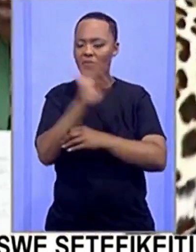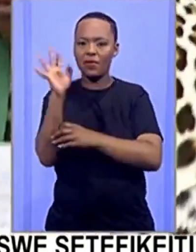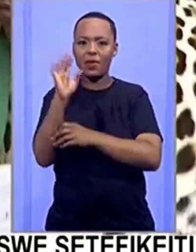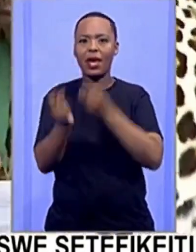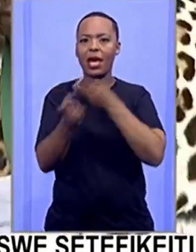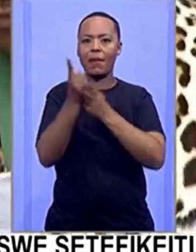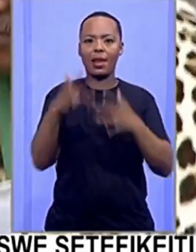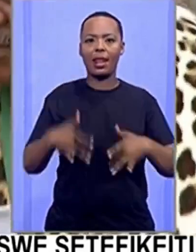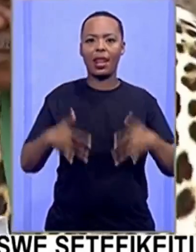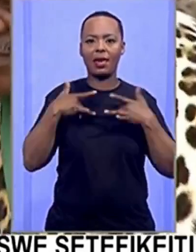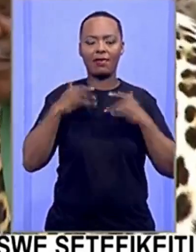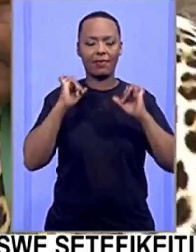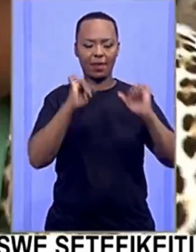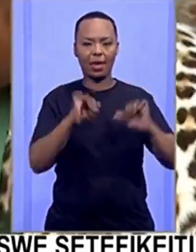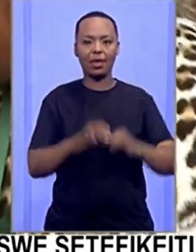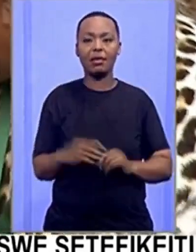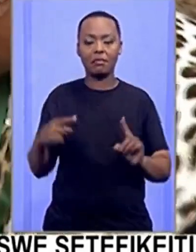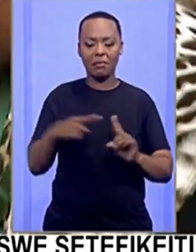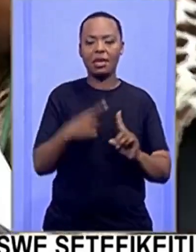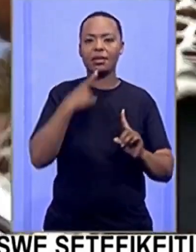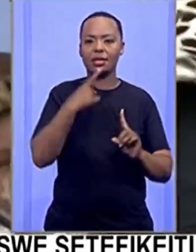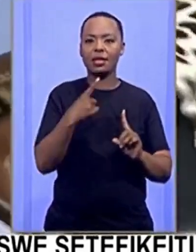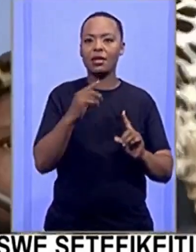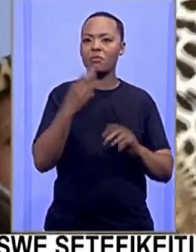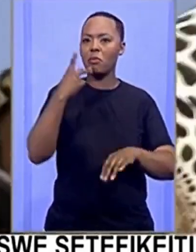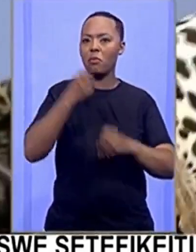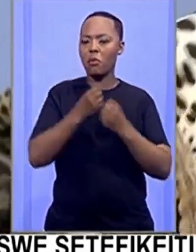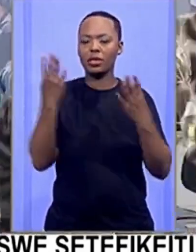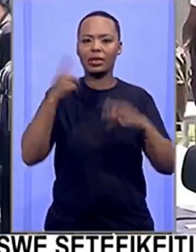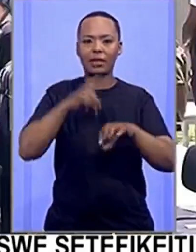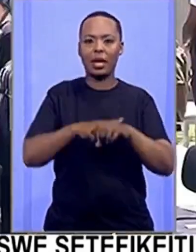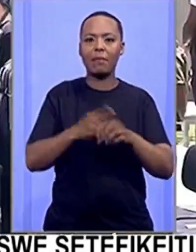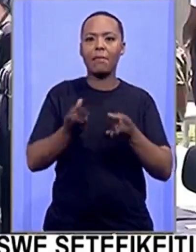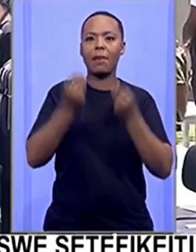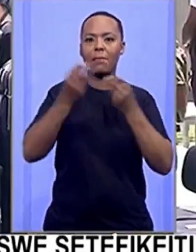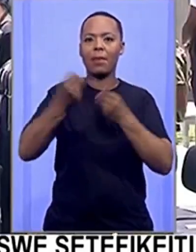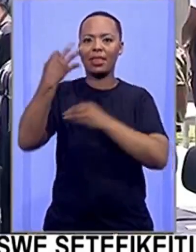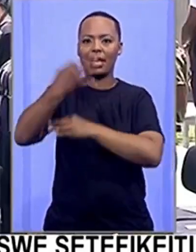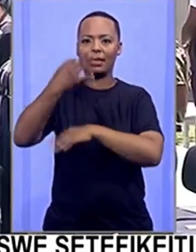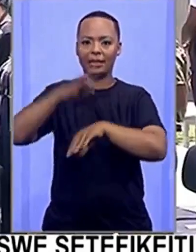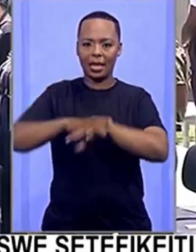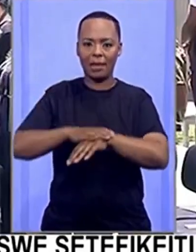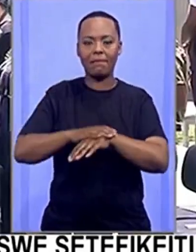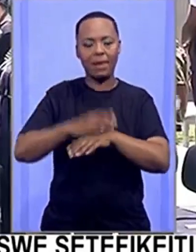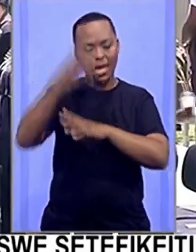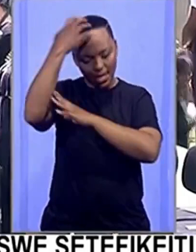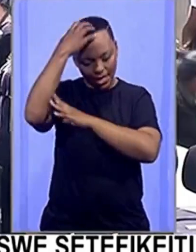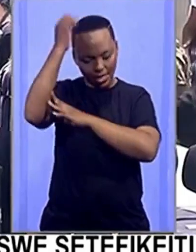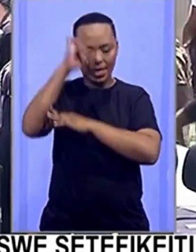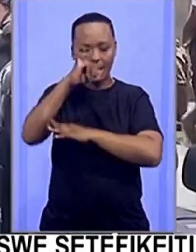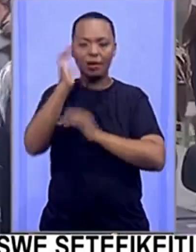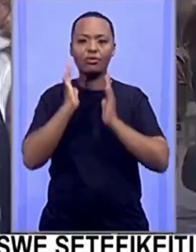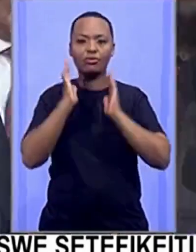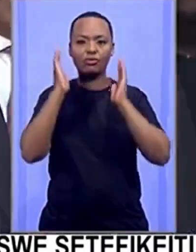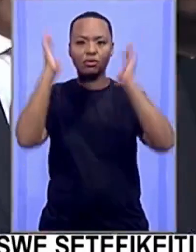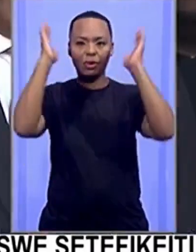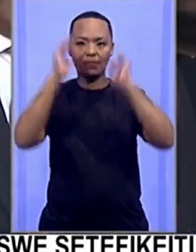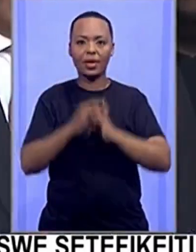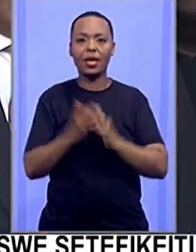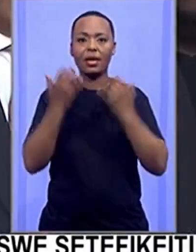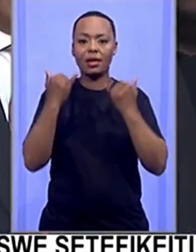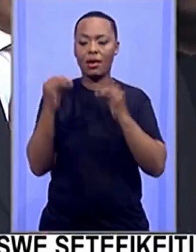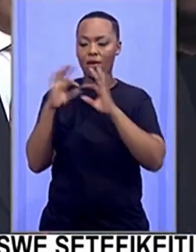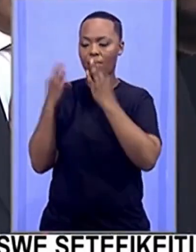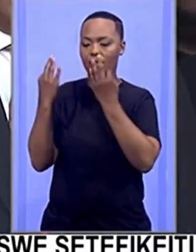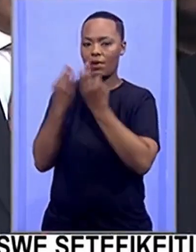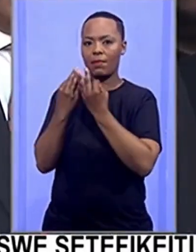matshelong a bone fela ene o setse a bone makgetlo a le mararo. Tirokgolo e saletseng kgosi ke go kitlanya lelapa la